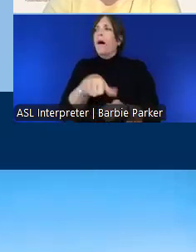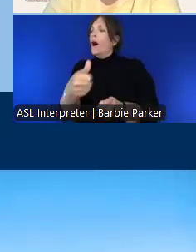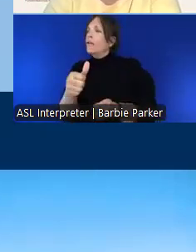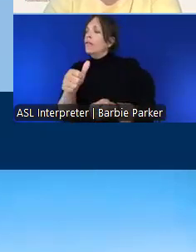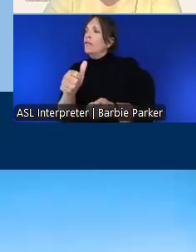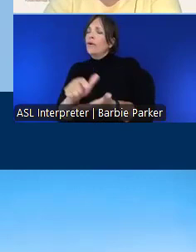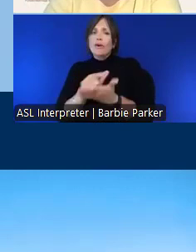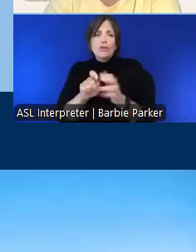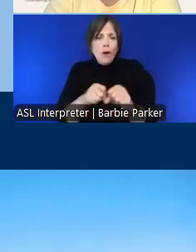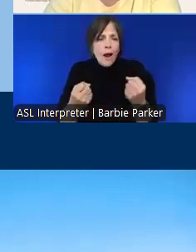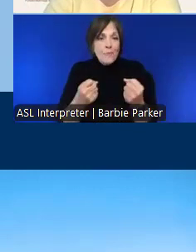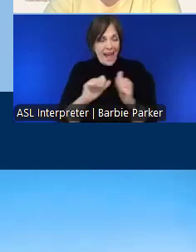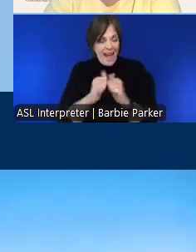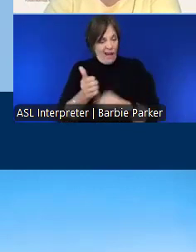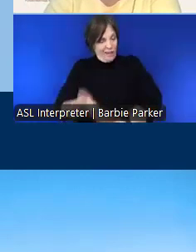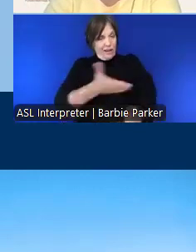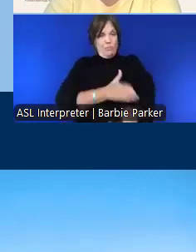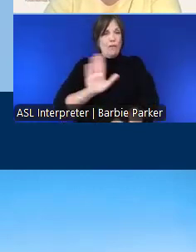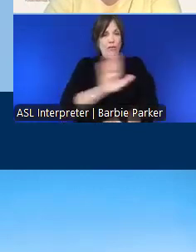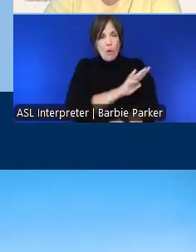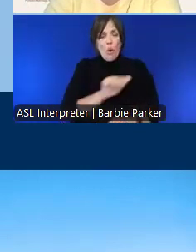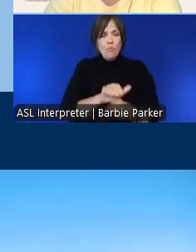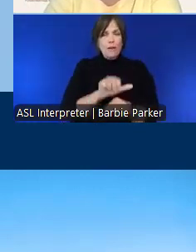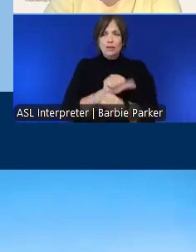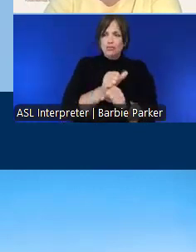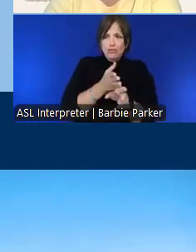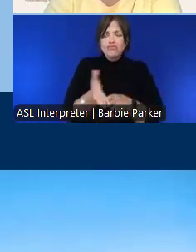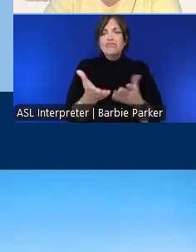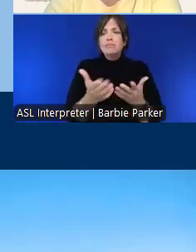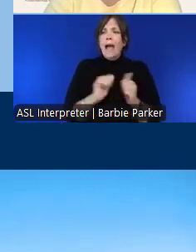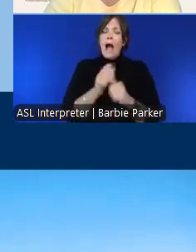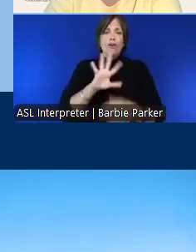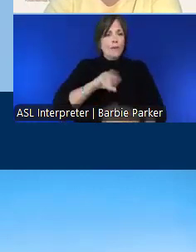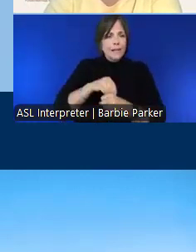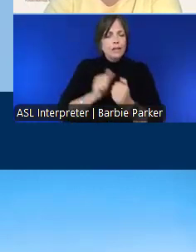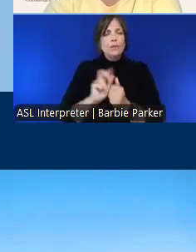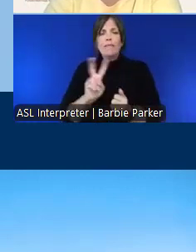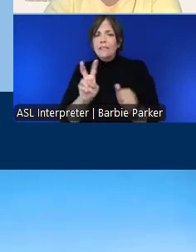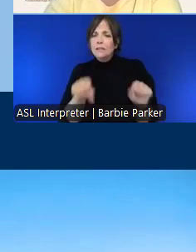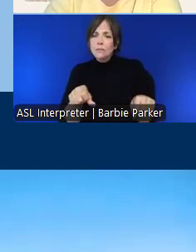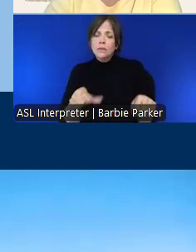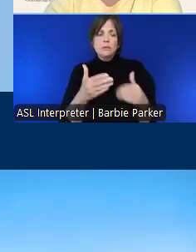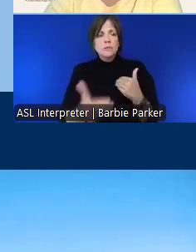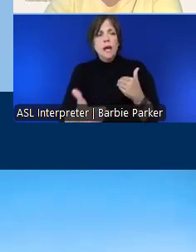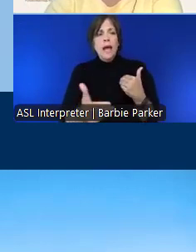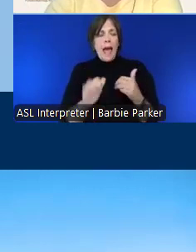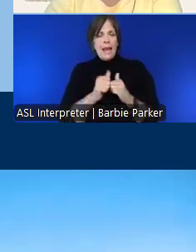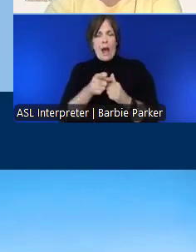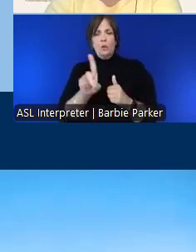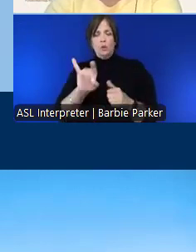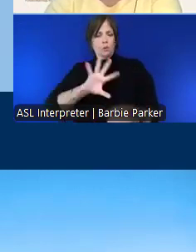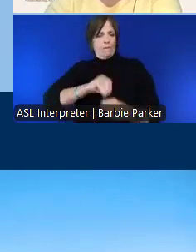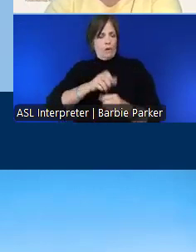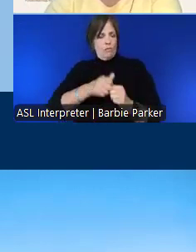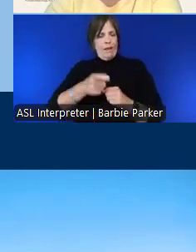practices, how you question potential victims, how you engage with them overall. federal